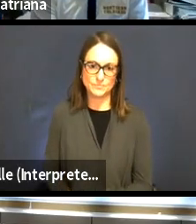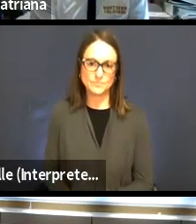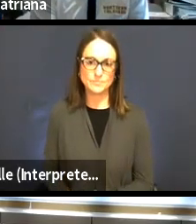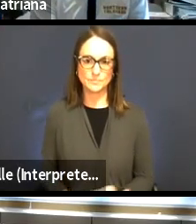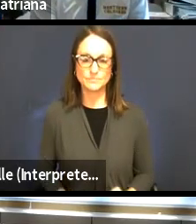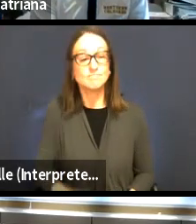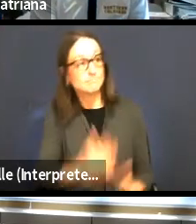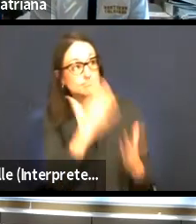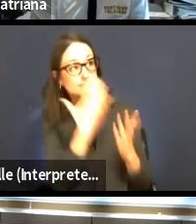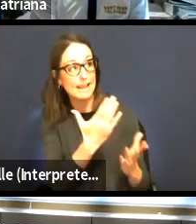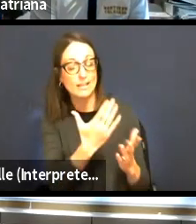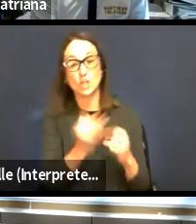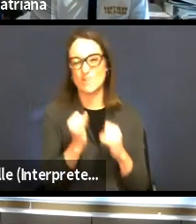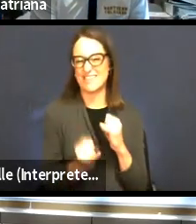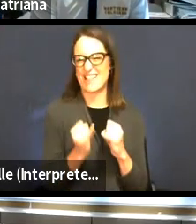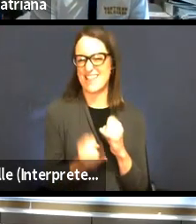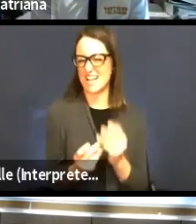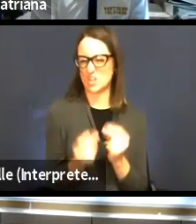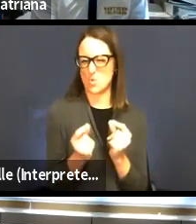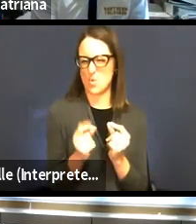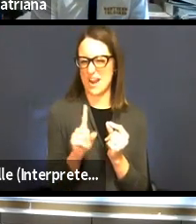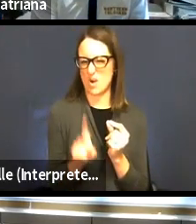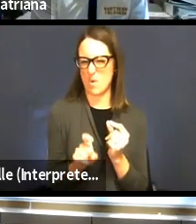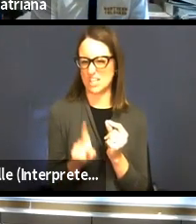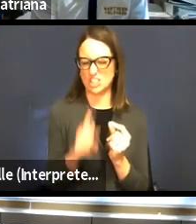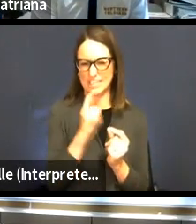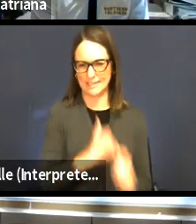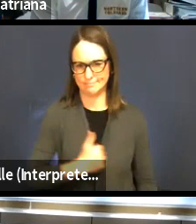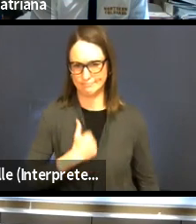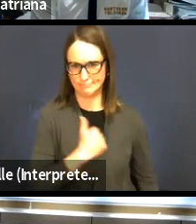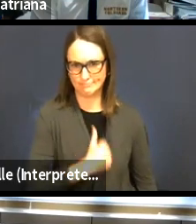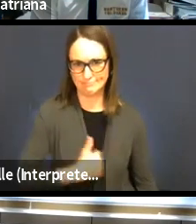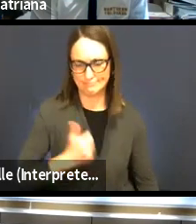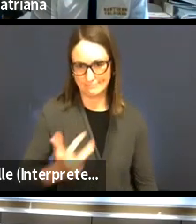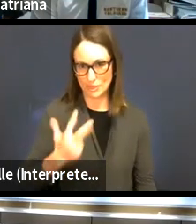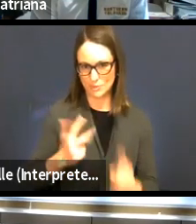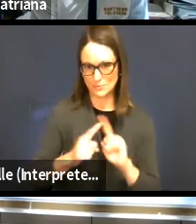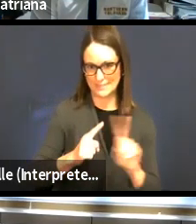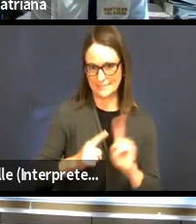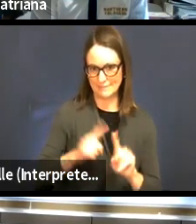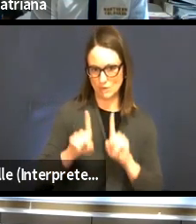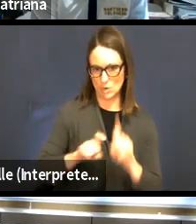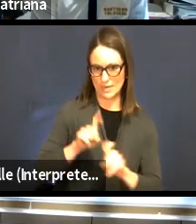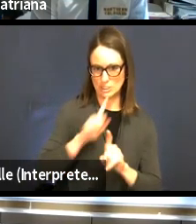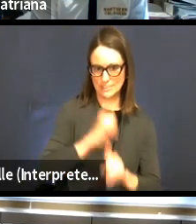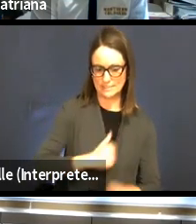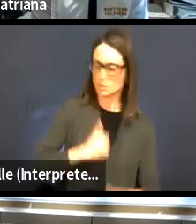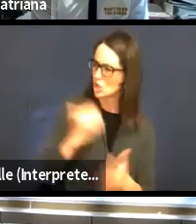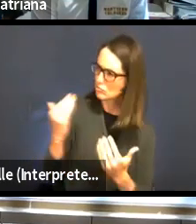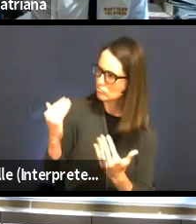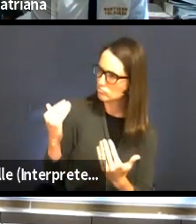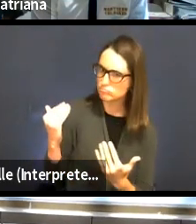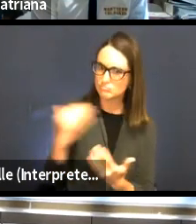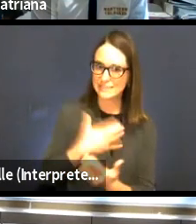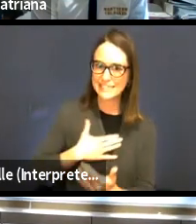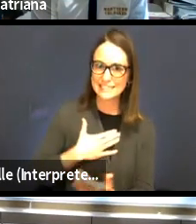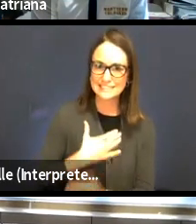Thank you. And last quick question based on that. I apologize for 3 different questions. I promise I won't be a habit. Please.